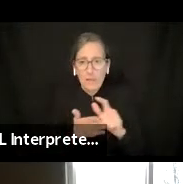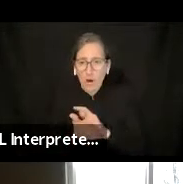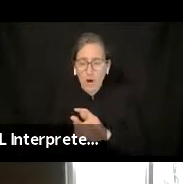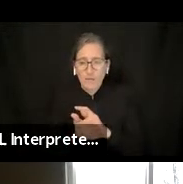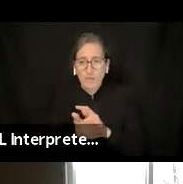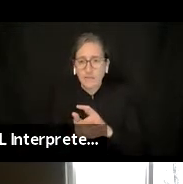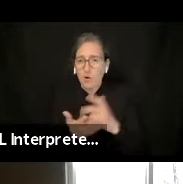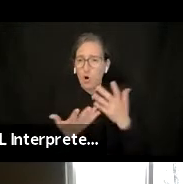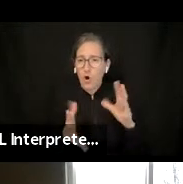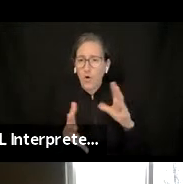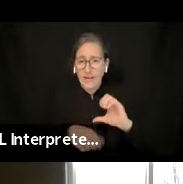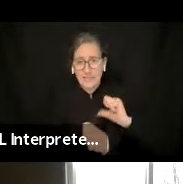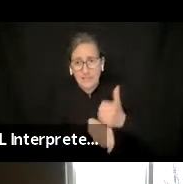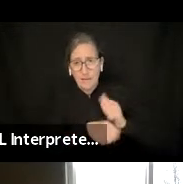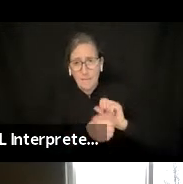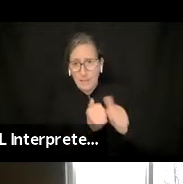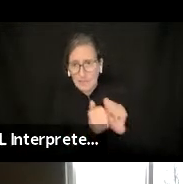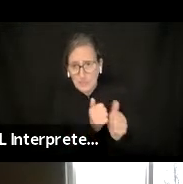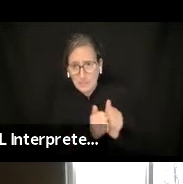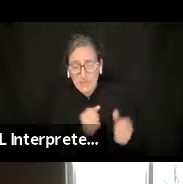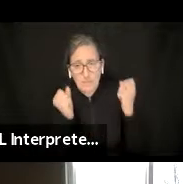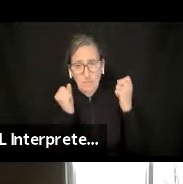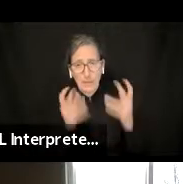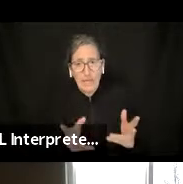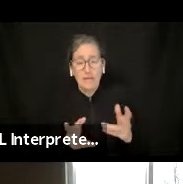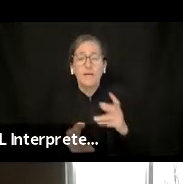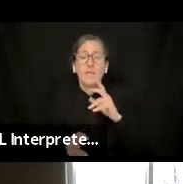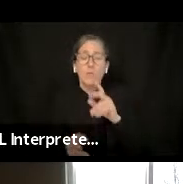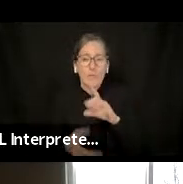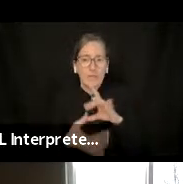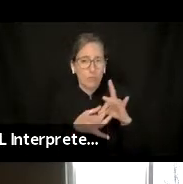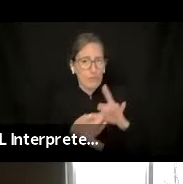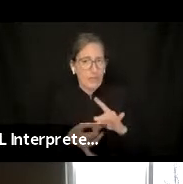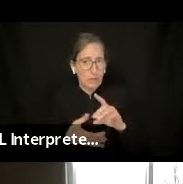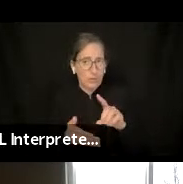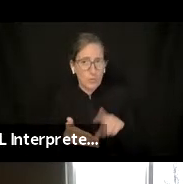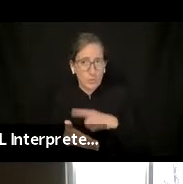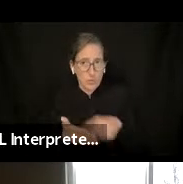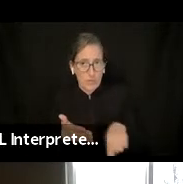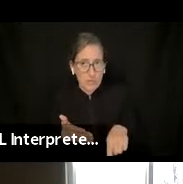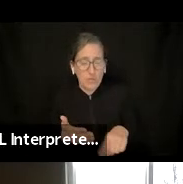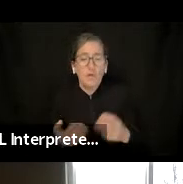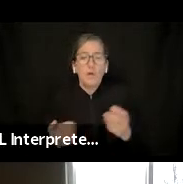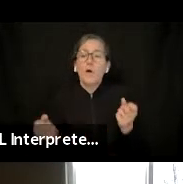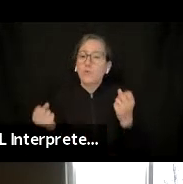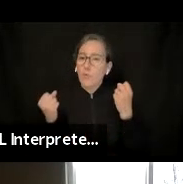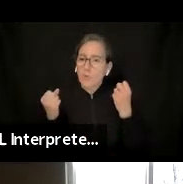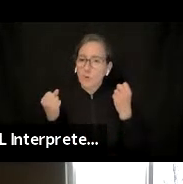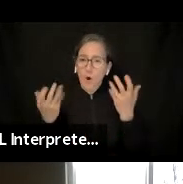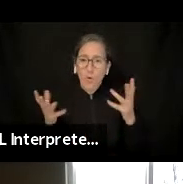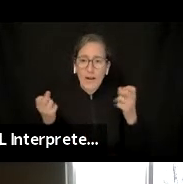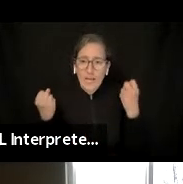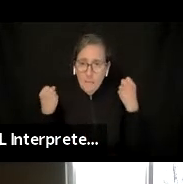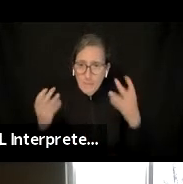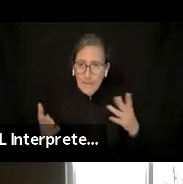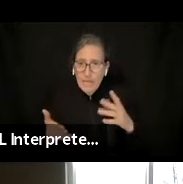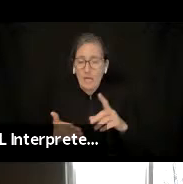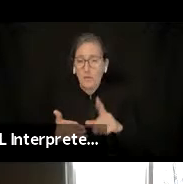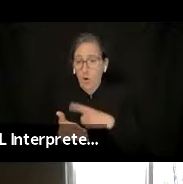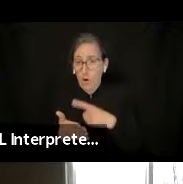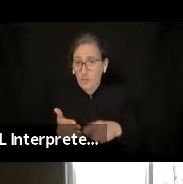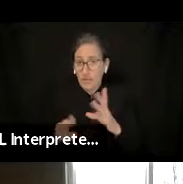already. There are many, many laws that people can have challenges